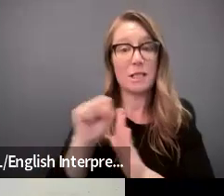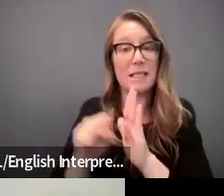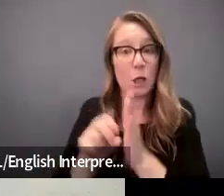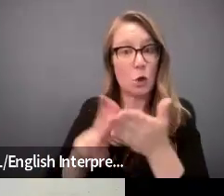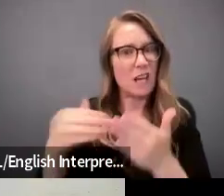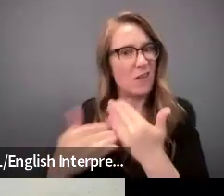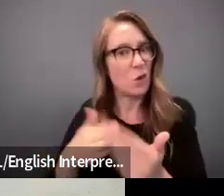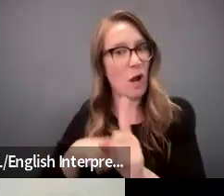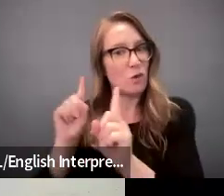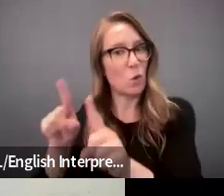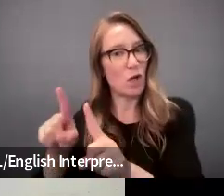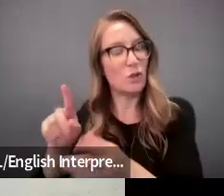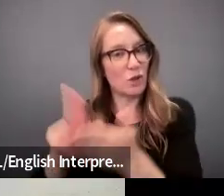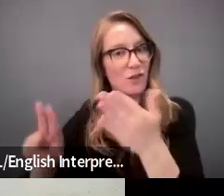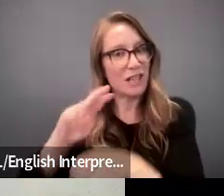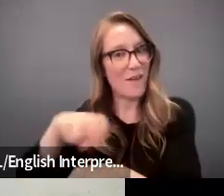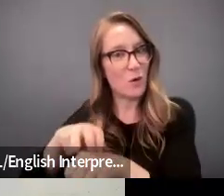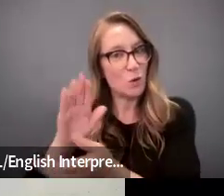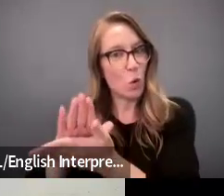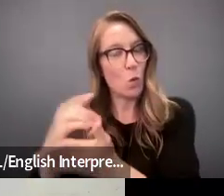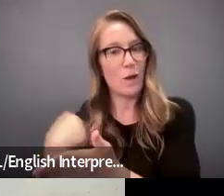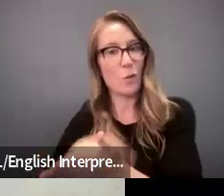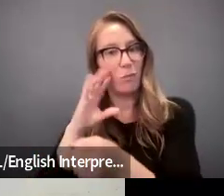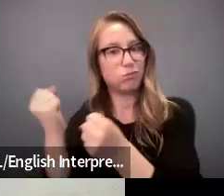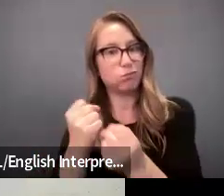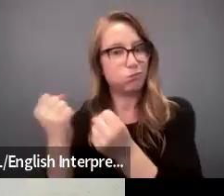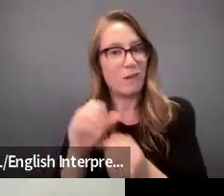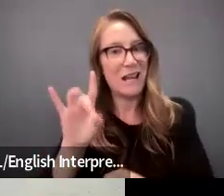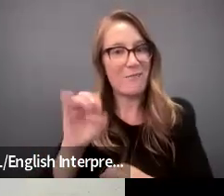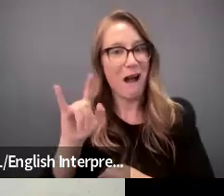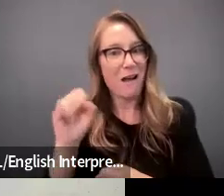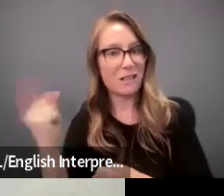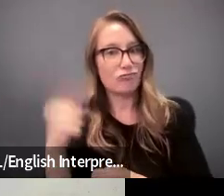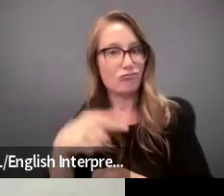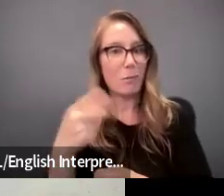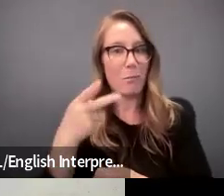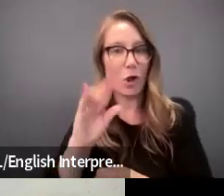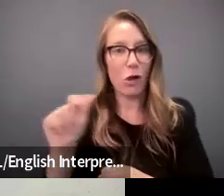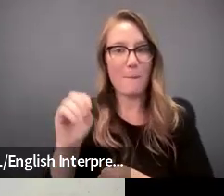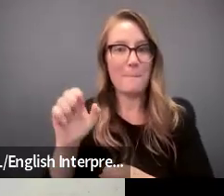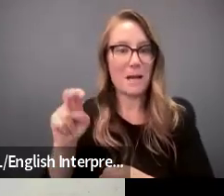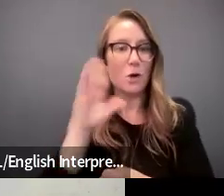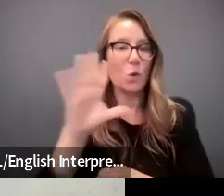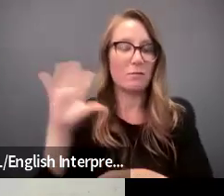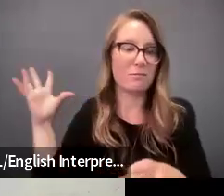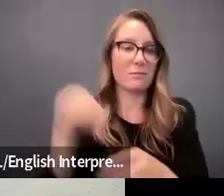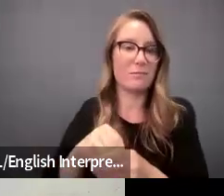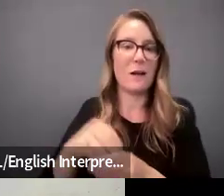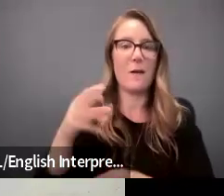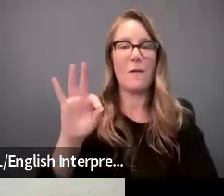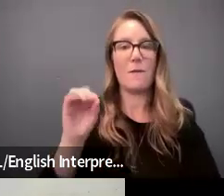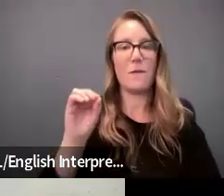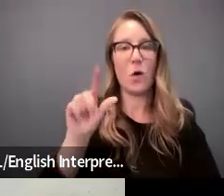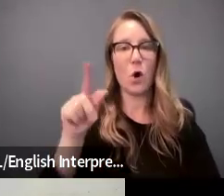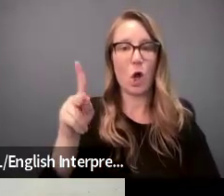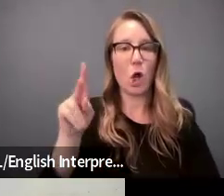though I was going to school at the University of Idaho. We would drive those 8 miles to Pullman and participate in baile folklorico. And because I love dance